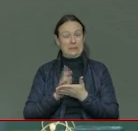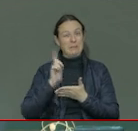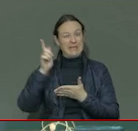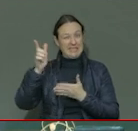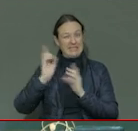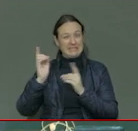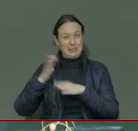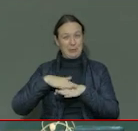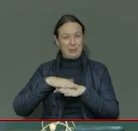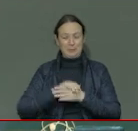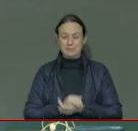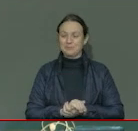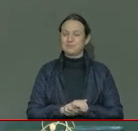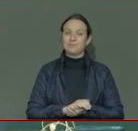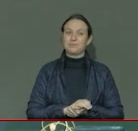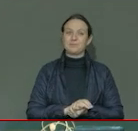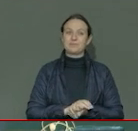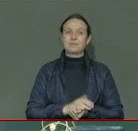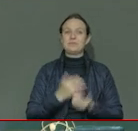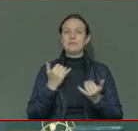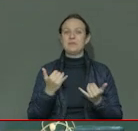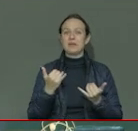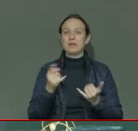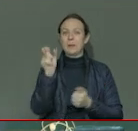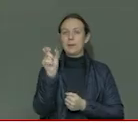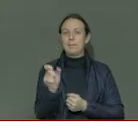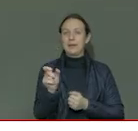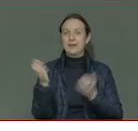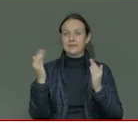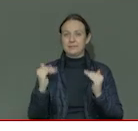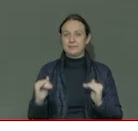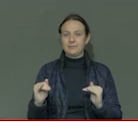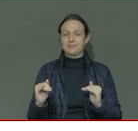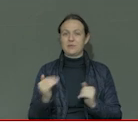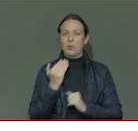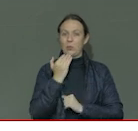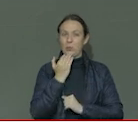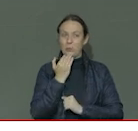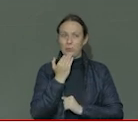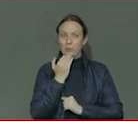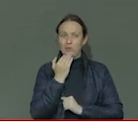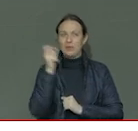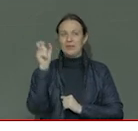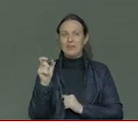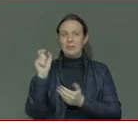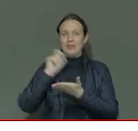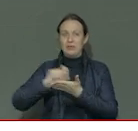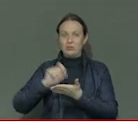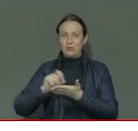as we continue. Now, let's meet our next character, our fictional author, the